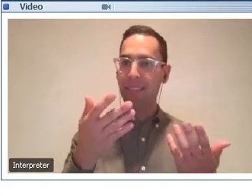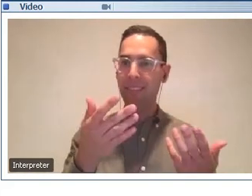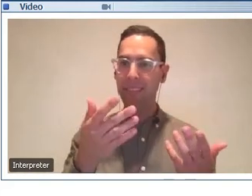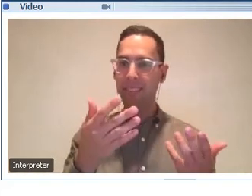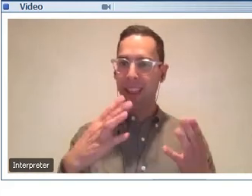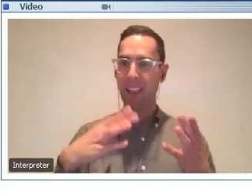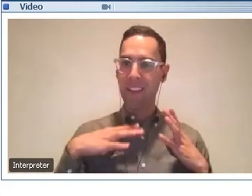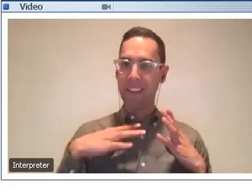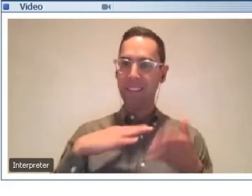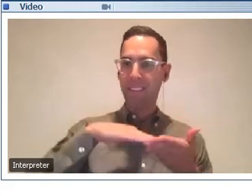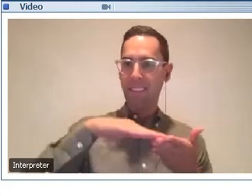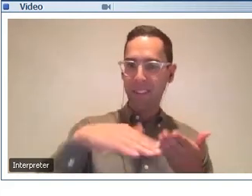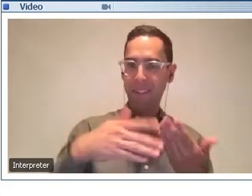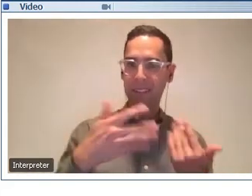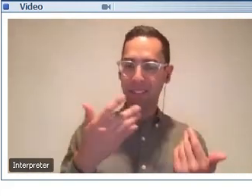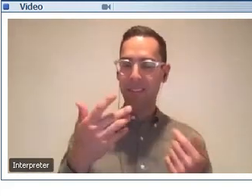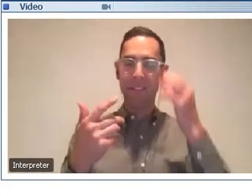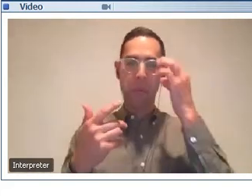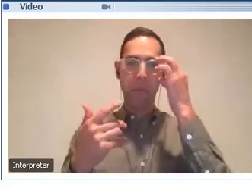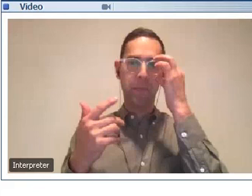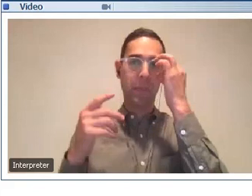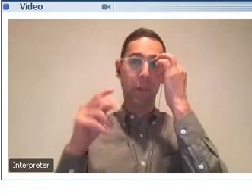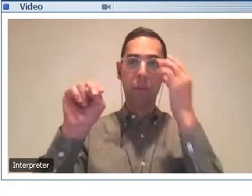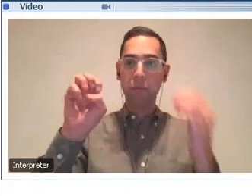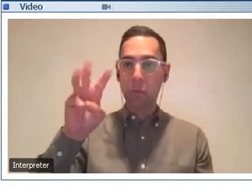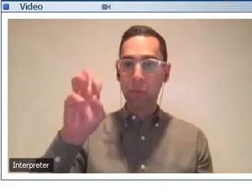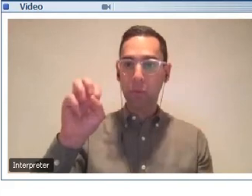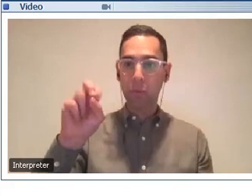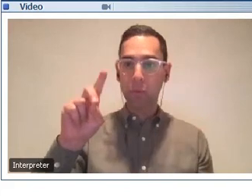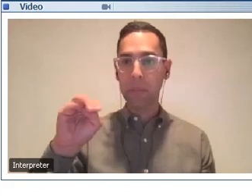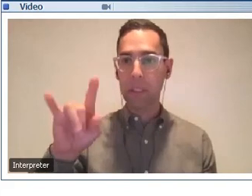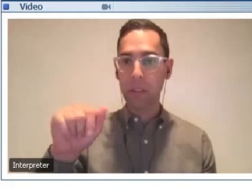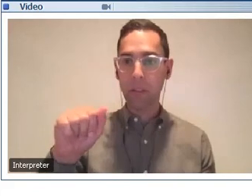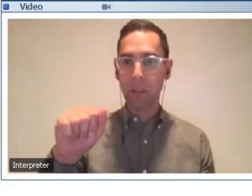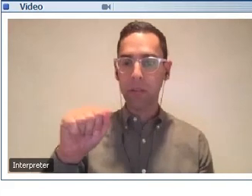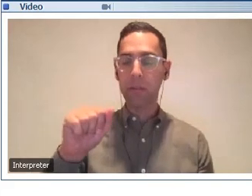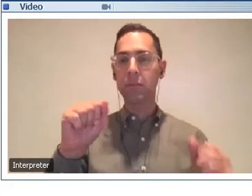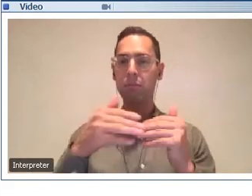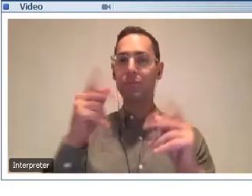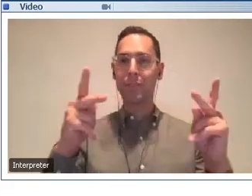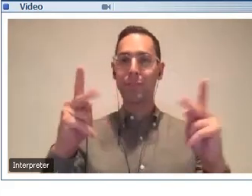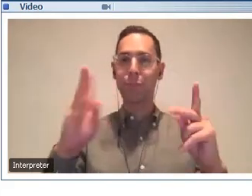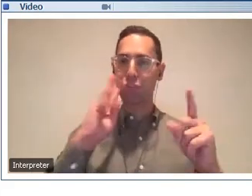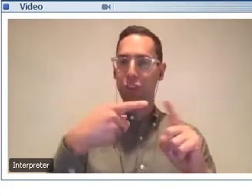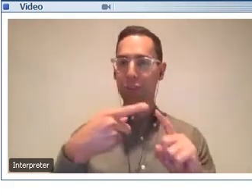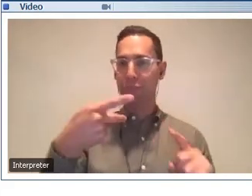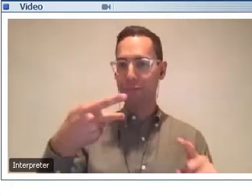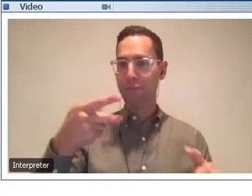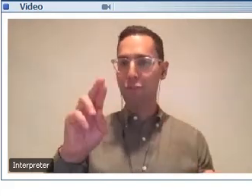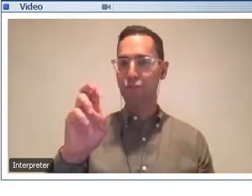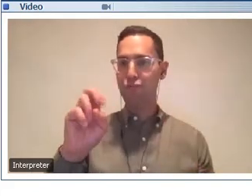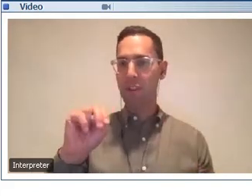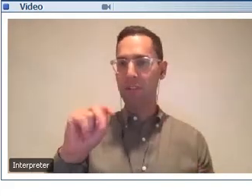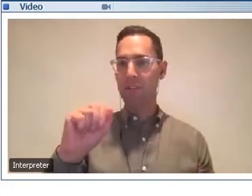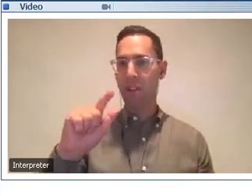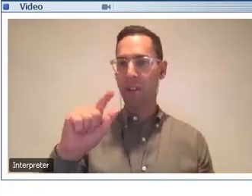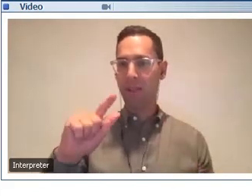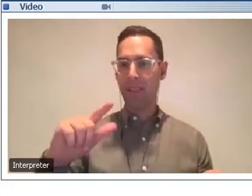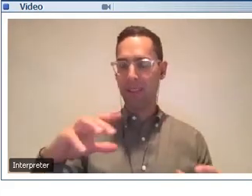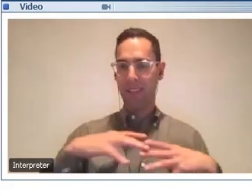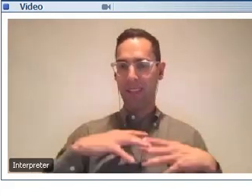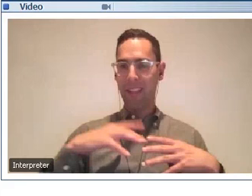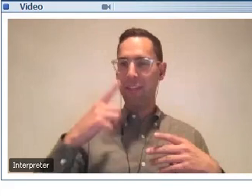media or among policymakers to think first about parental leave because it is such a universal experience. But at the